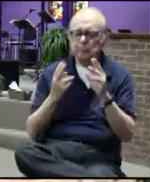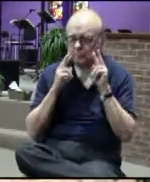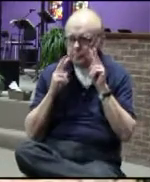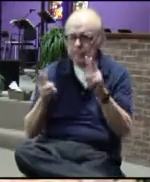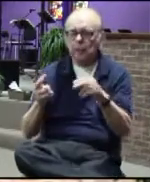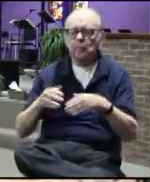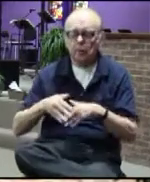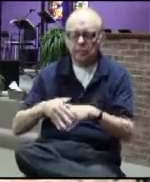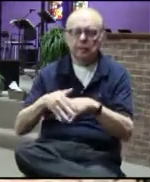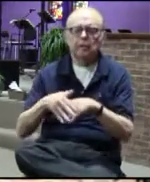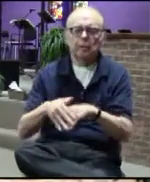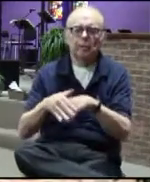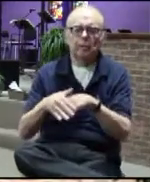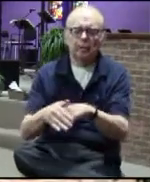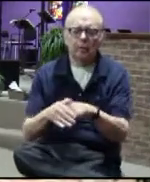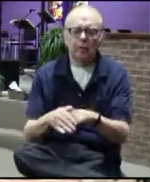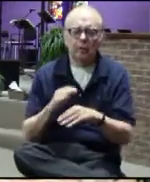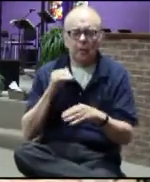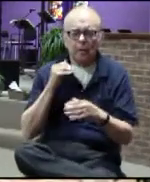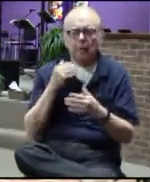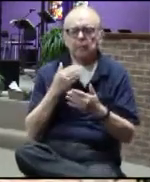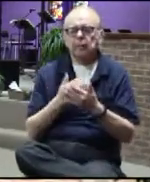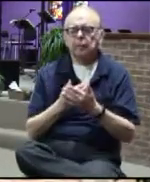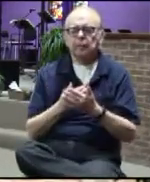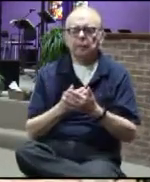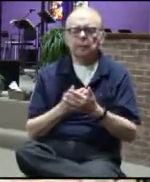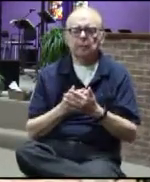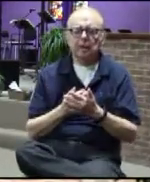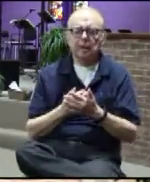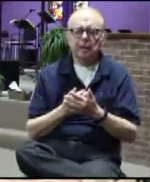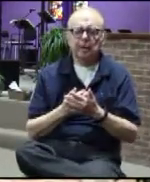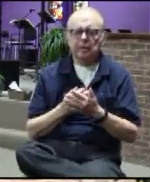the parade. Charlie was very fascinated with Minnie.